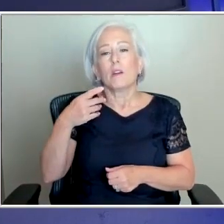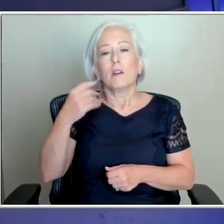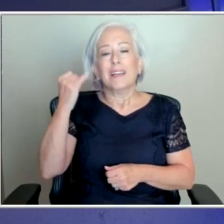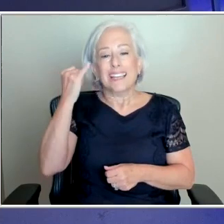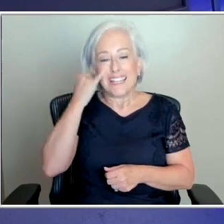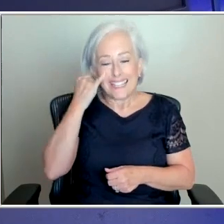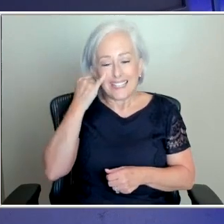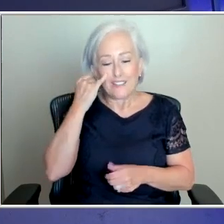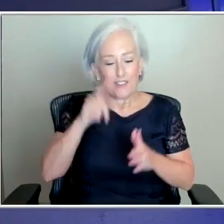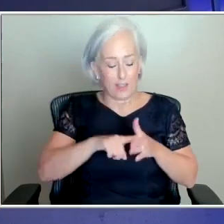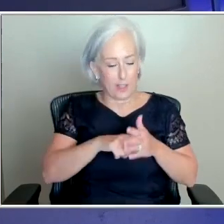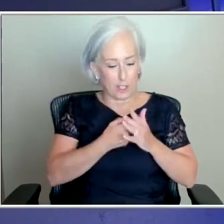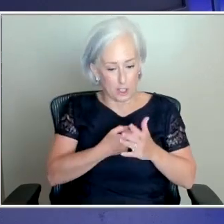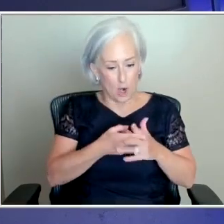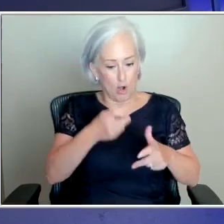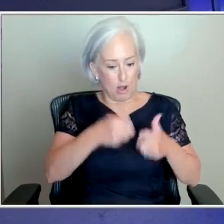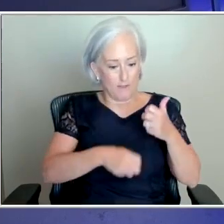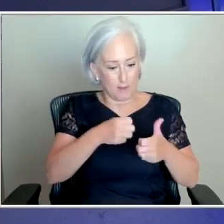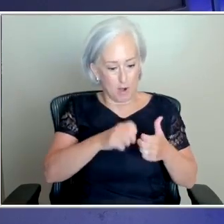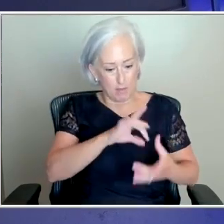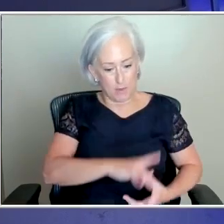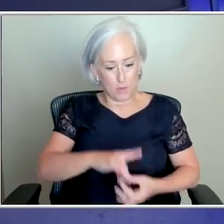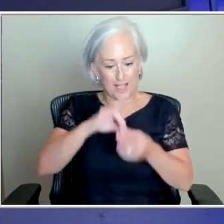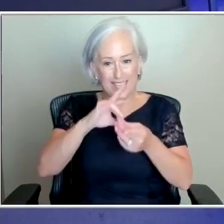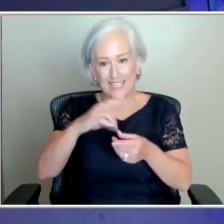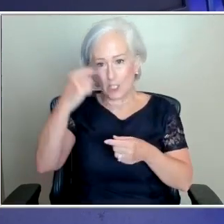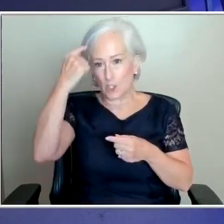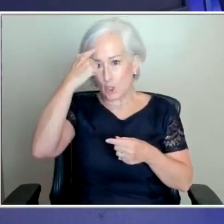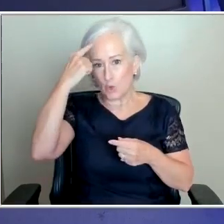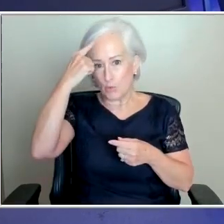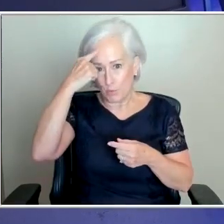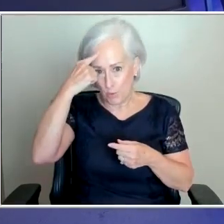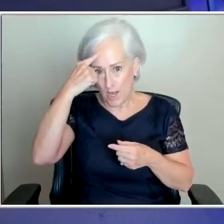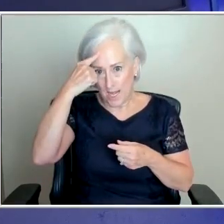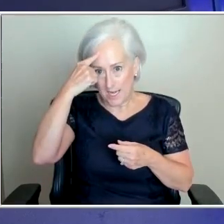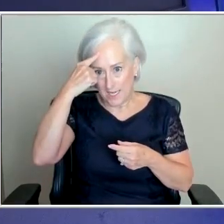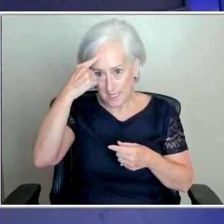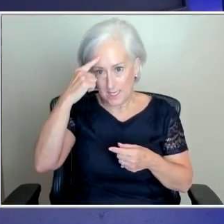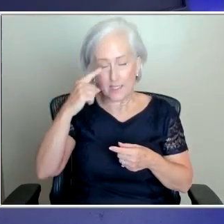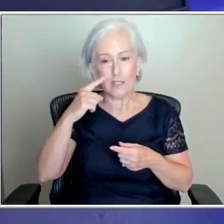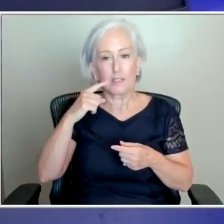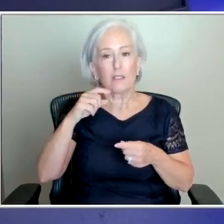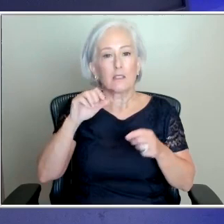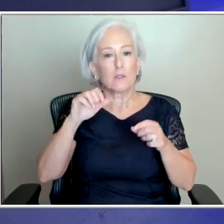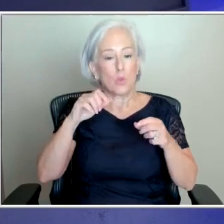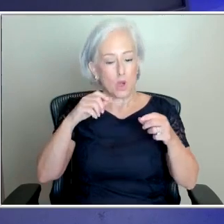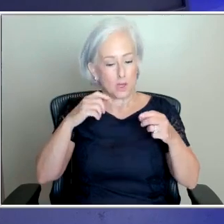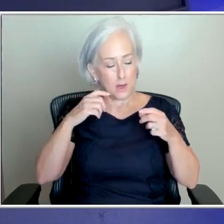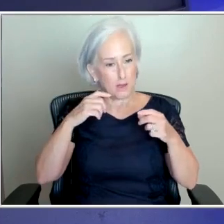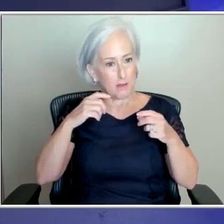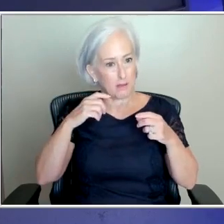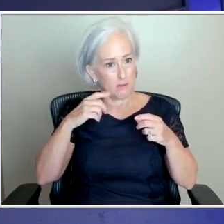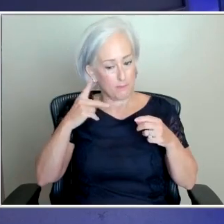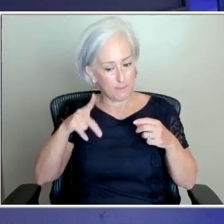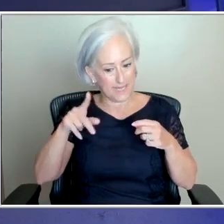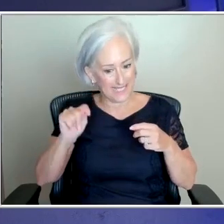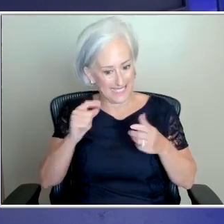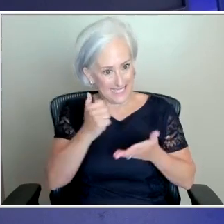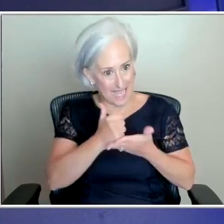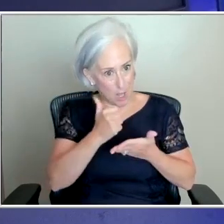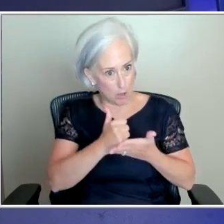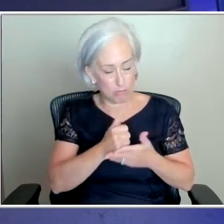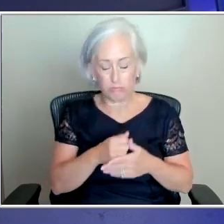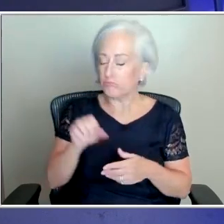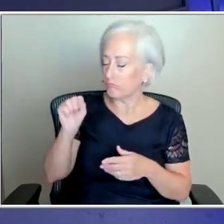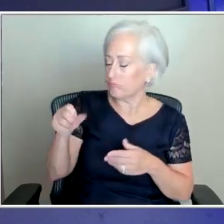in the brain? Is there any relation to the deterioration of muscles, and would that be one of them? Yeah, we can actually still do a lot for patients